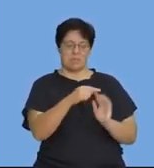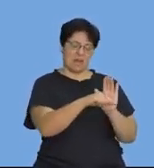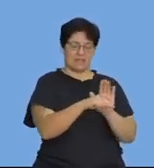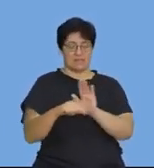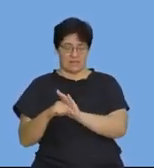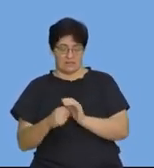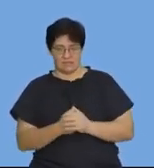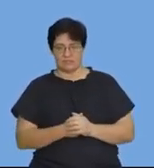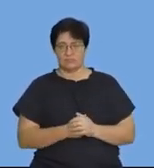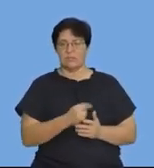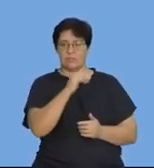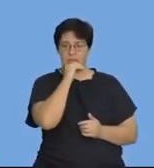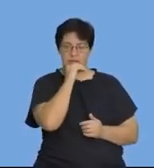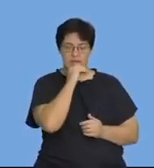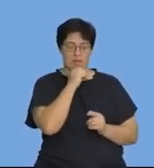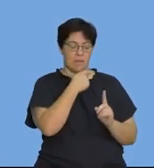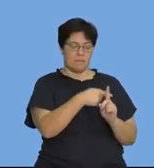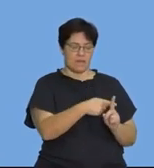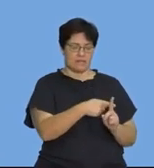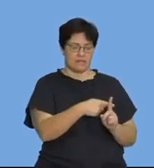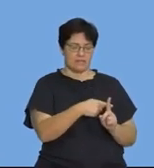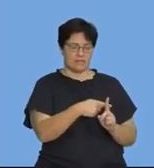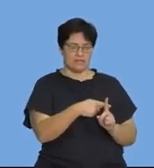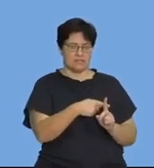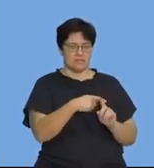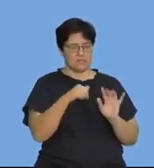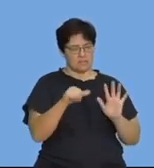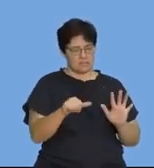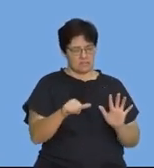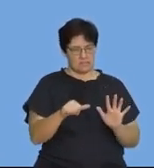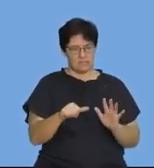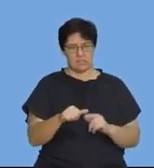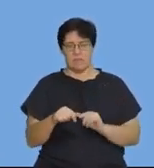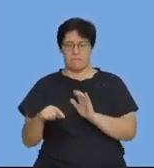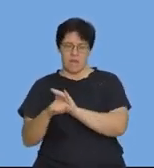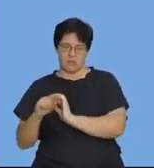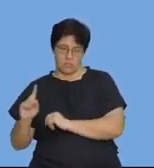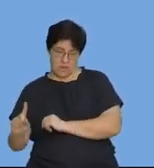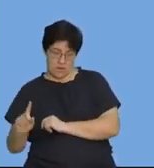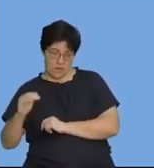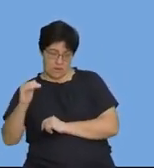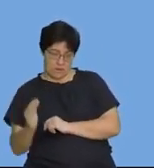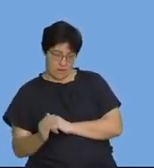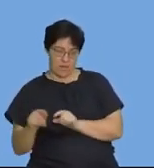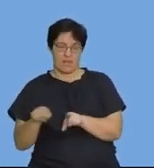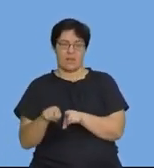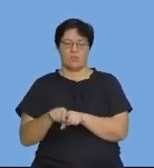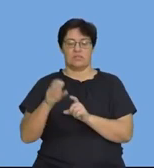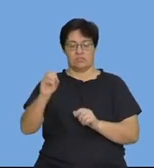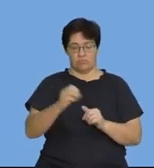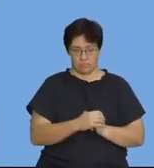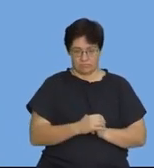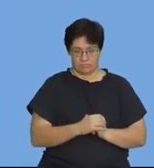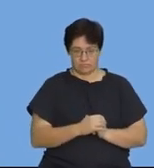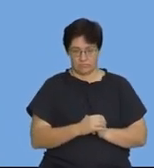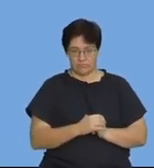me plus 6 and minus 1 equal to 0, right? And